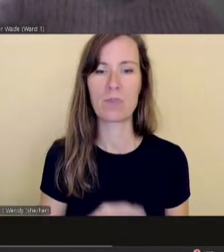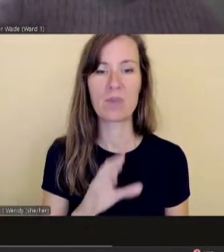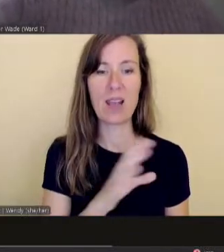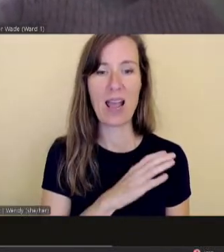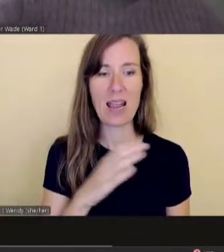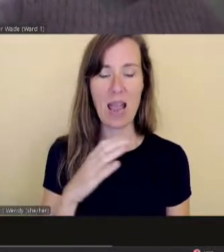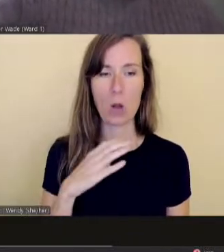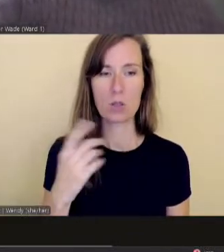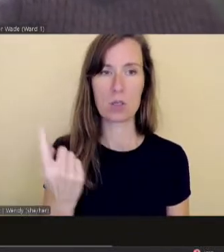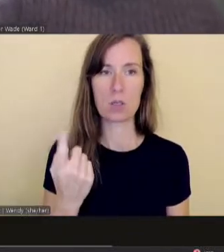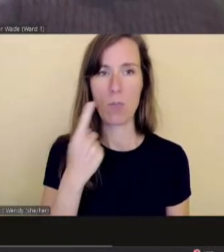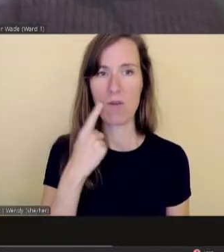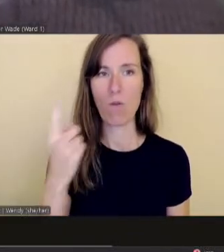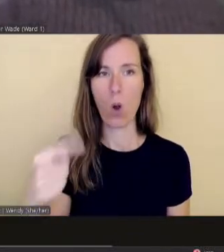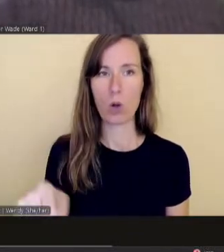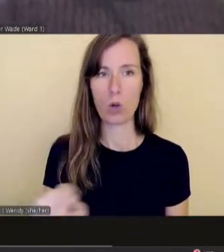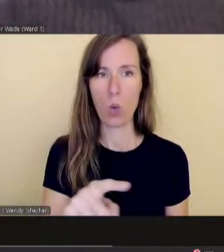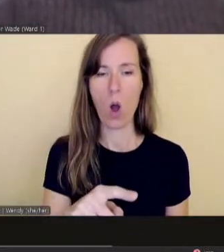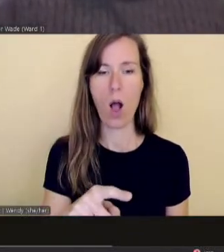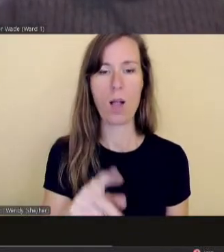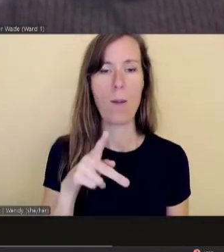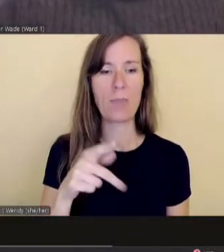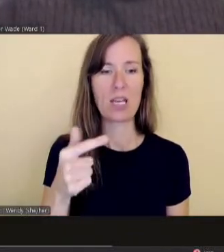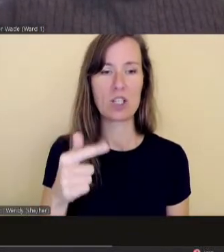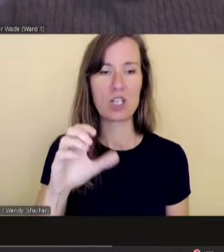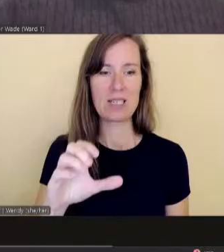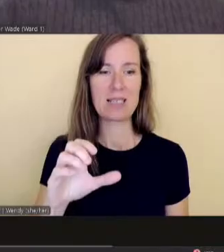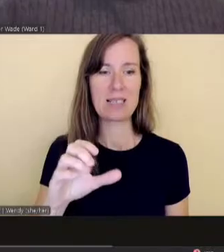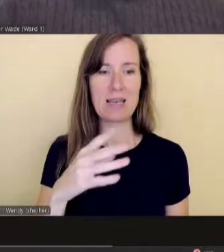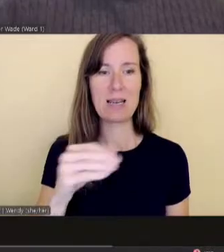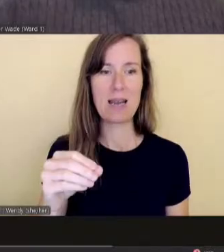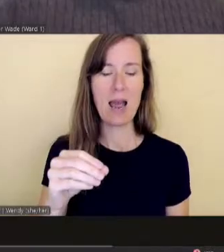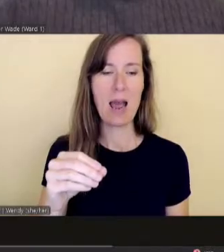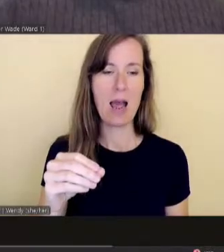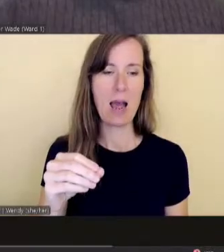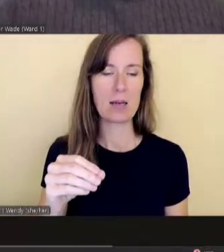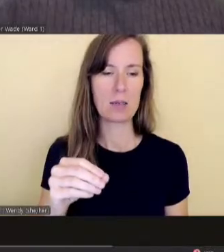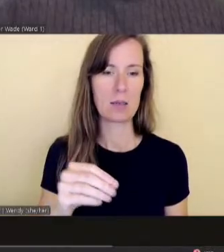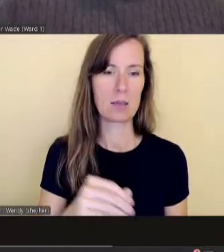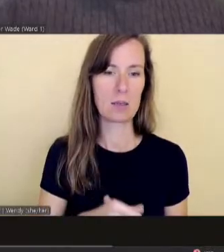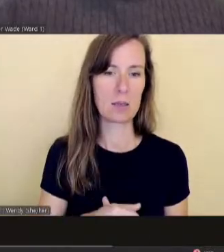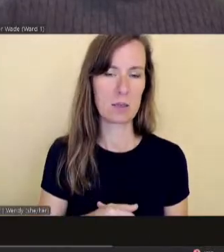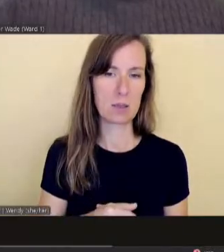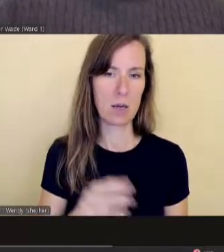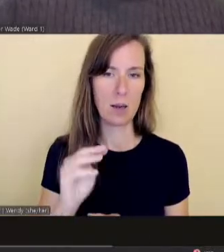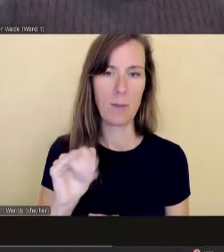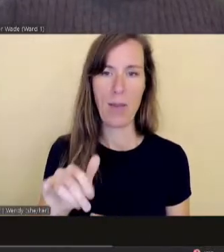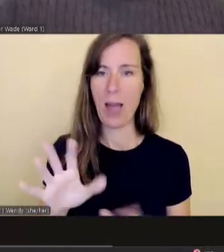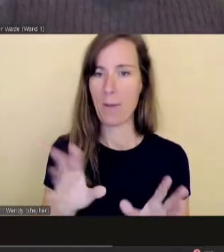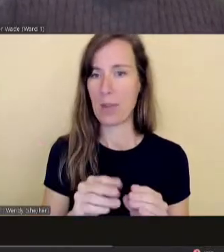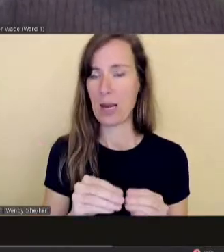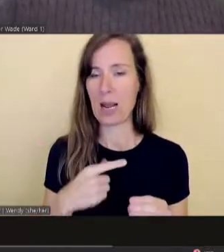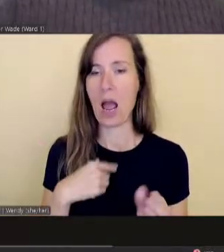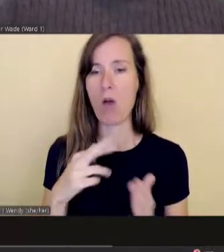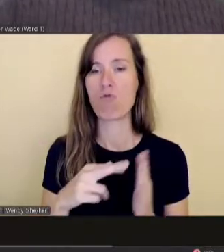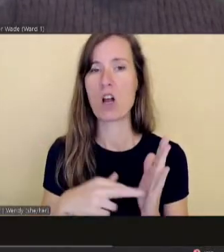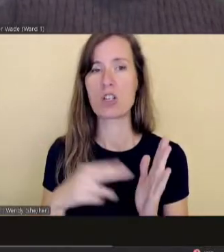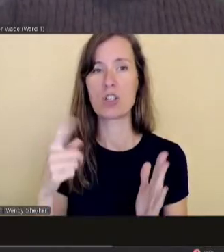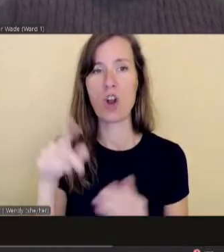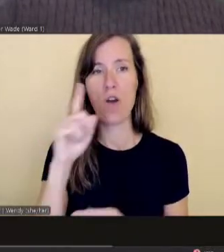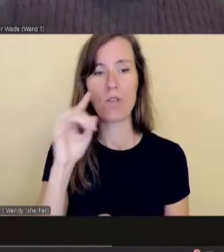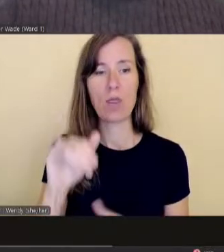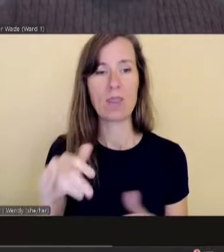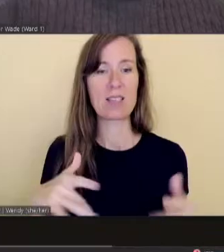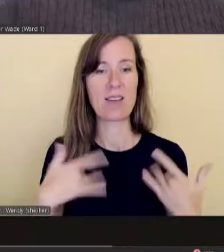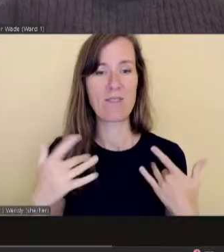all. The PGCMA meeting, I've registered you all for this event scheduled for the December 11th at 6